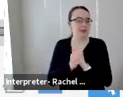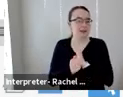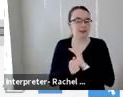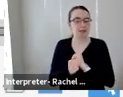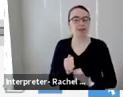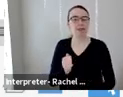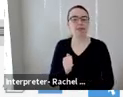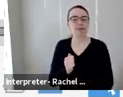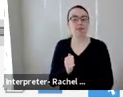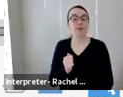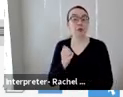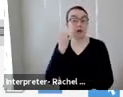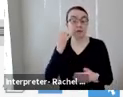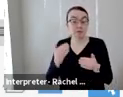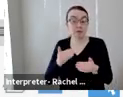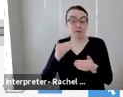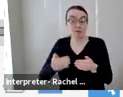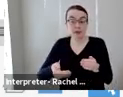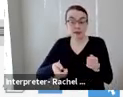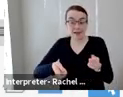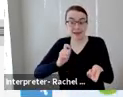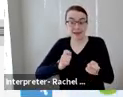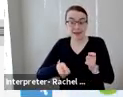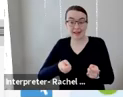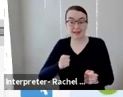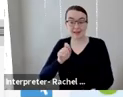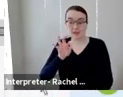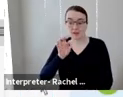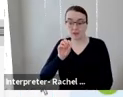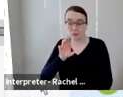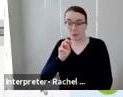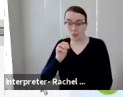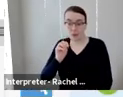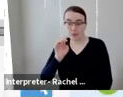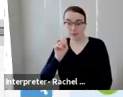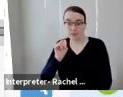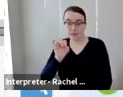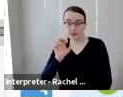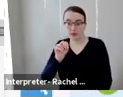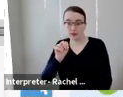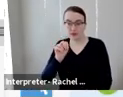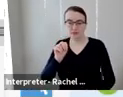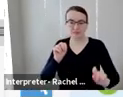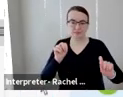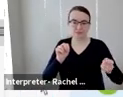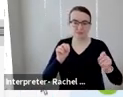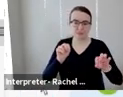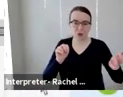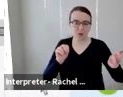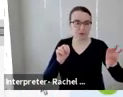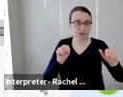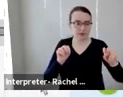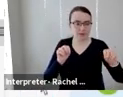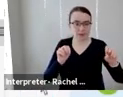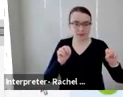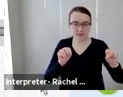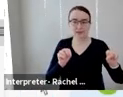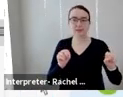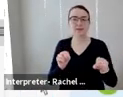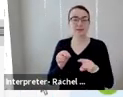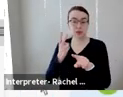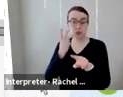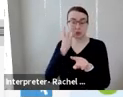forward here and I edit this form session, I'll turn off my canvases. There is a